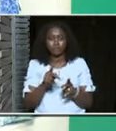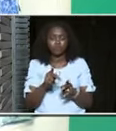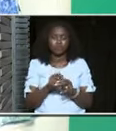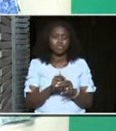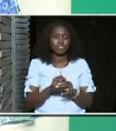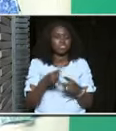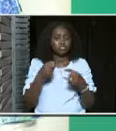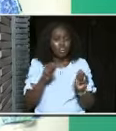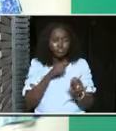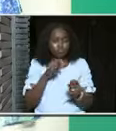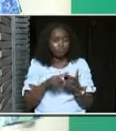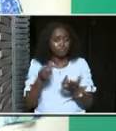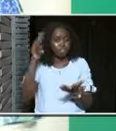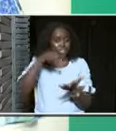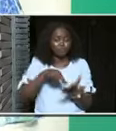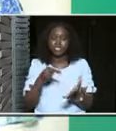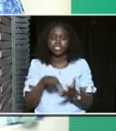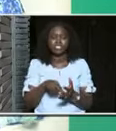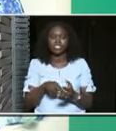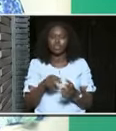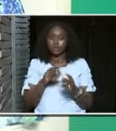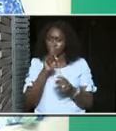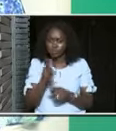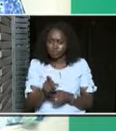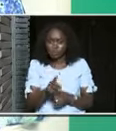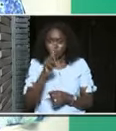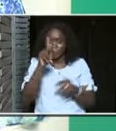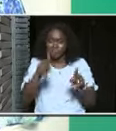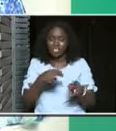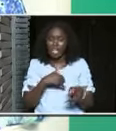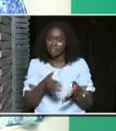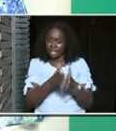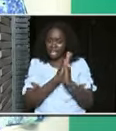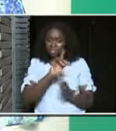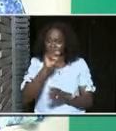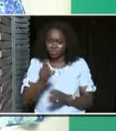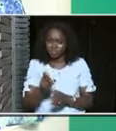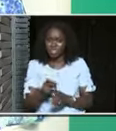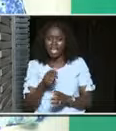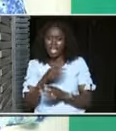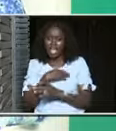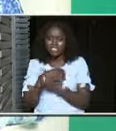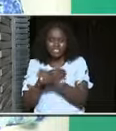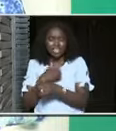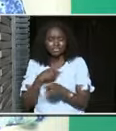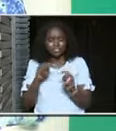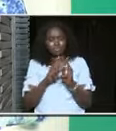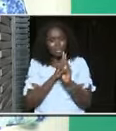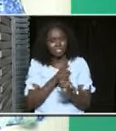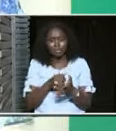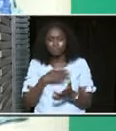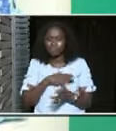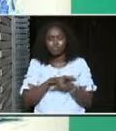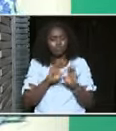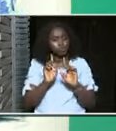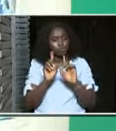repeat questions. Because, you know, time is limited. If one person has already asked a question and he has tried to answer it, let's not please go back to